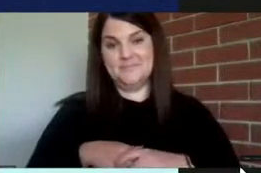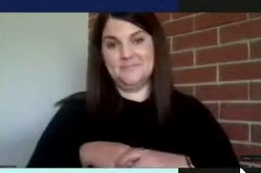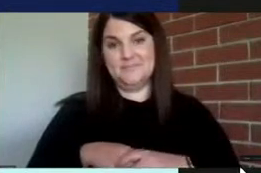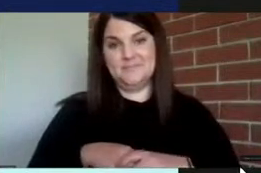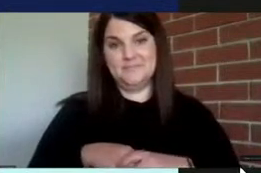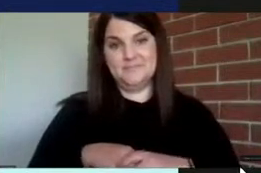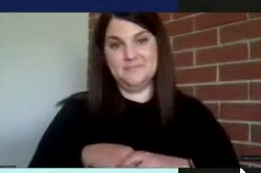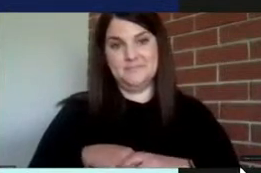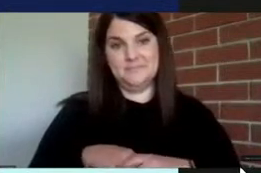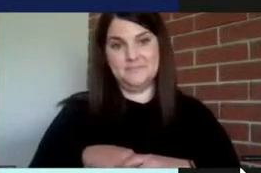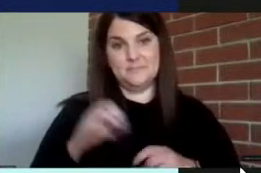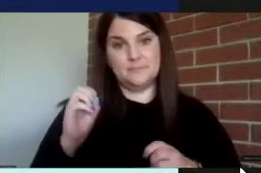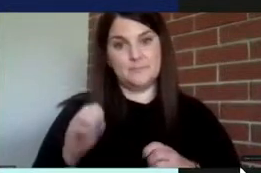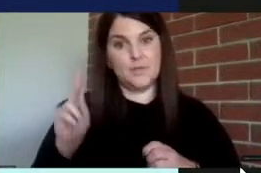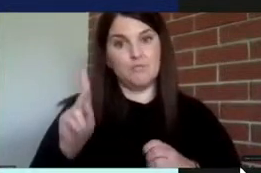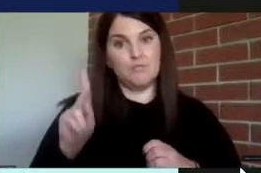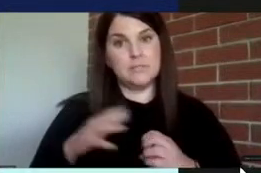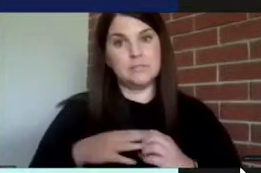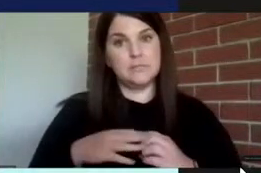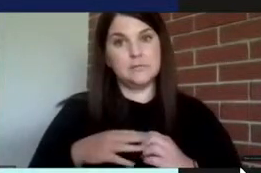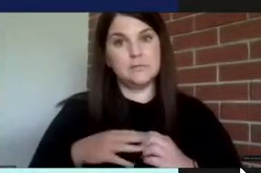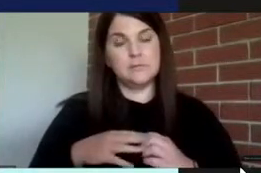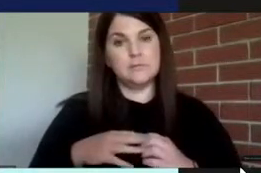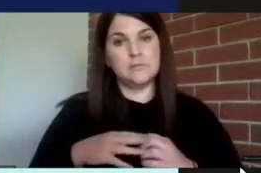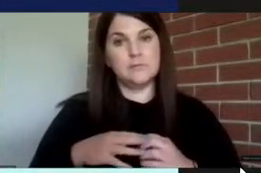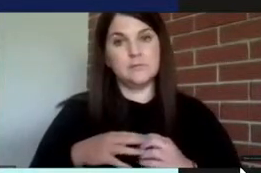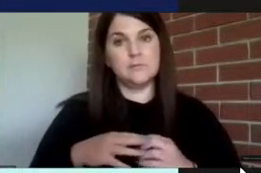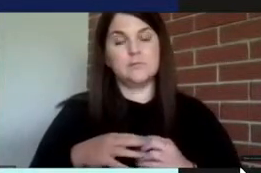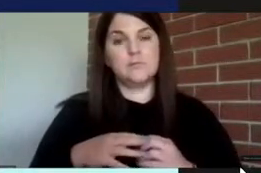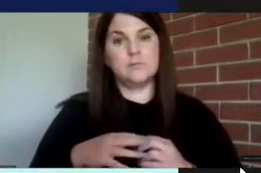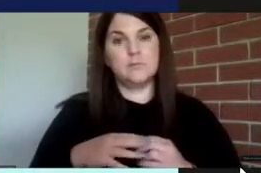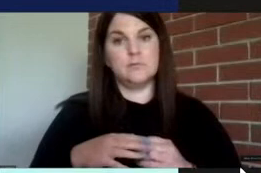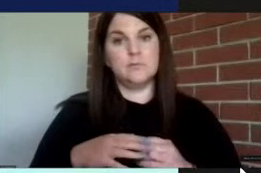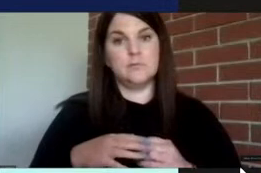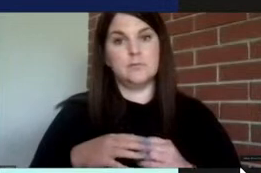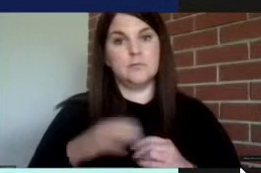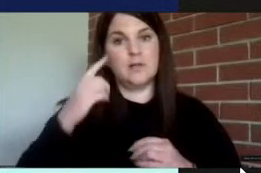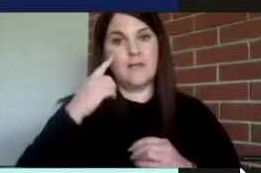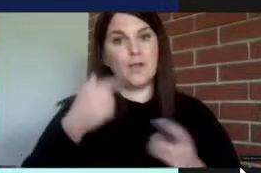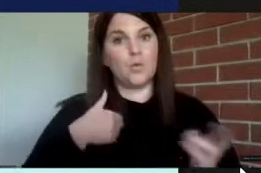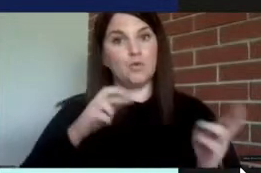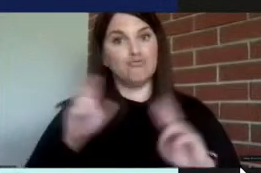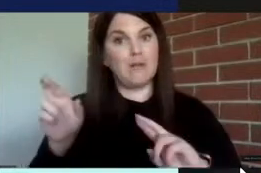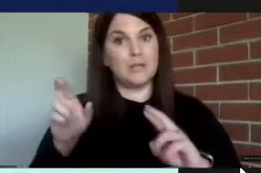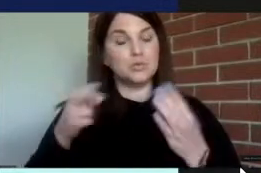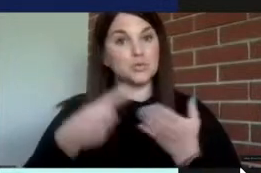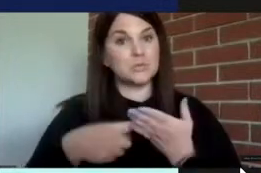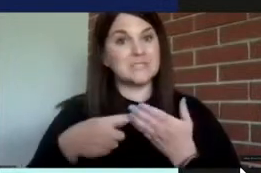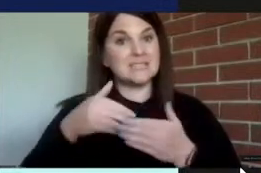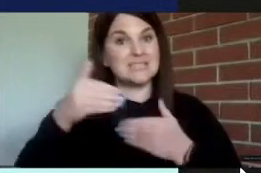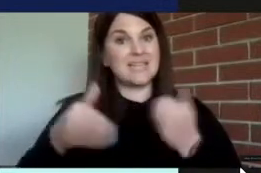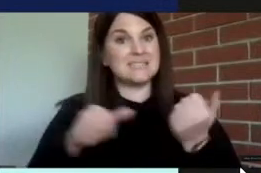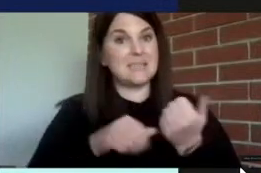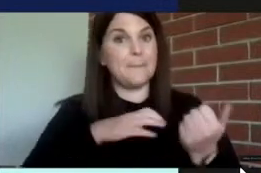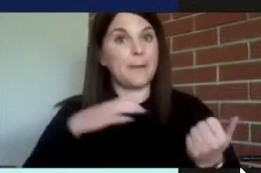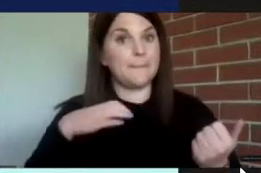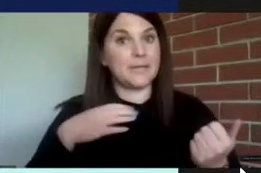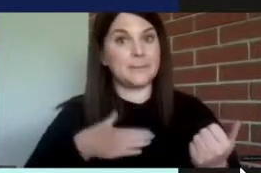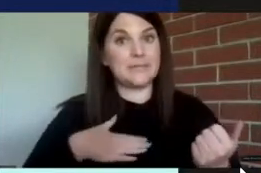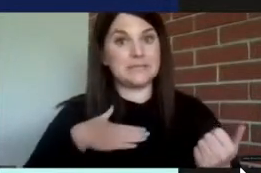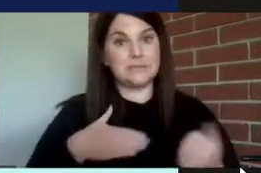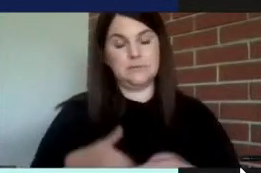All right, unless I'm mistaken, I think we're ready to discuss the next subcommittee. Dr. Okafor, please.